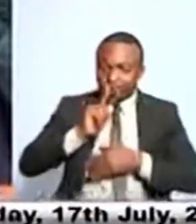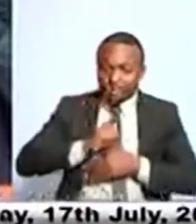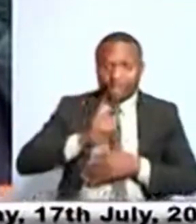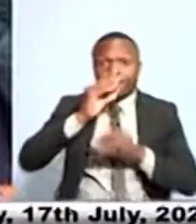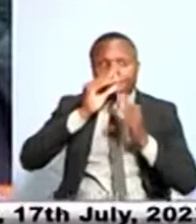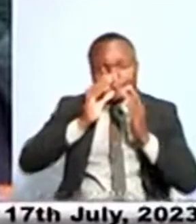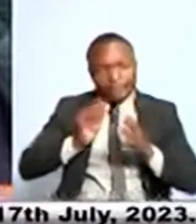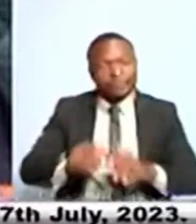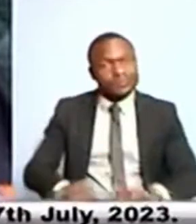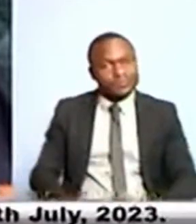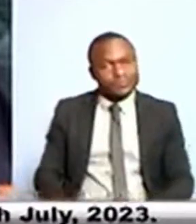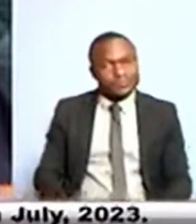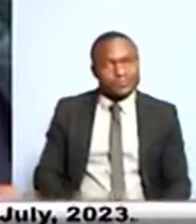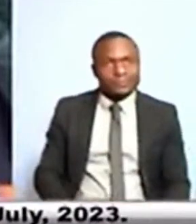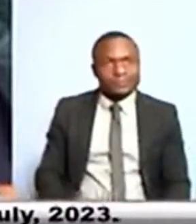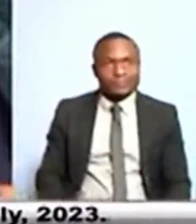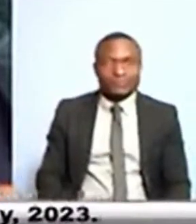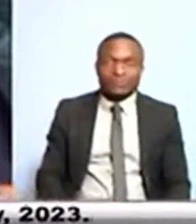Speaker,